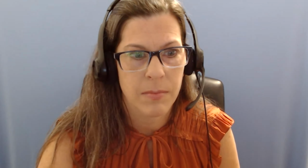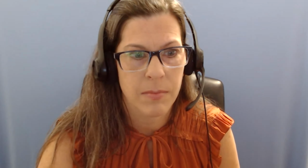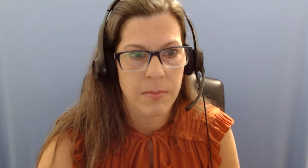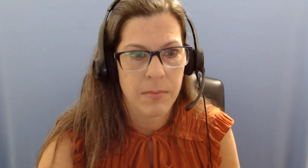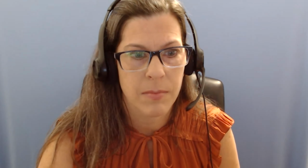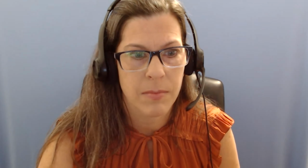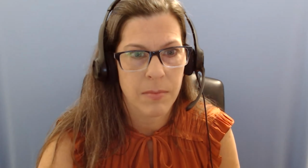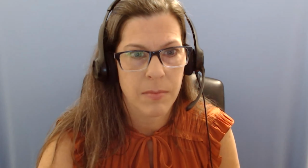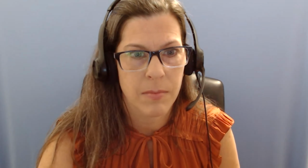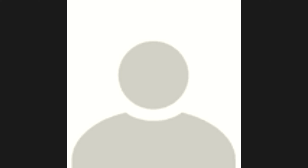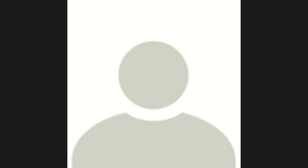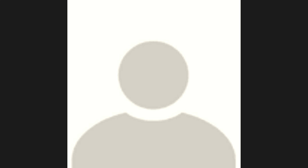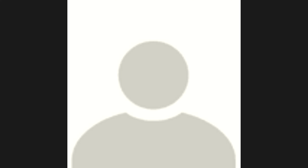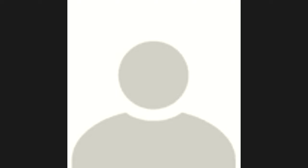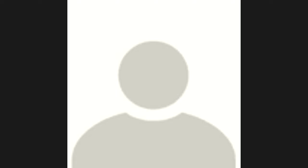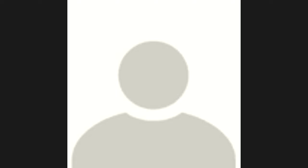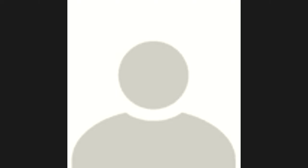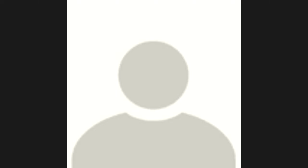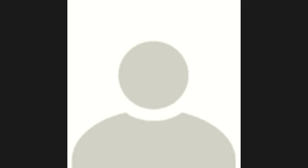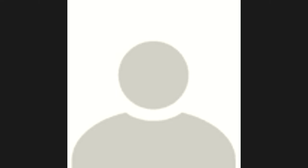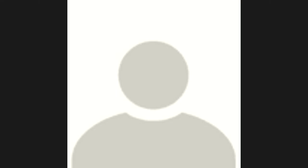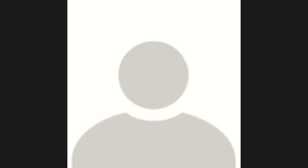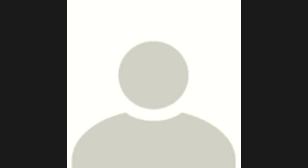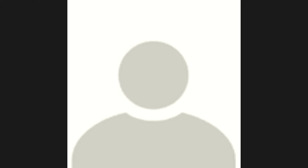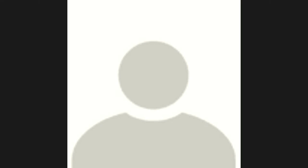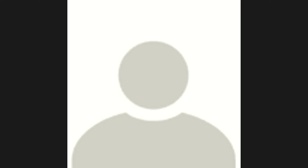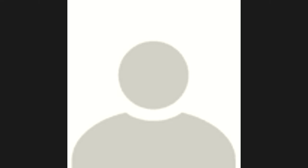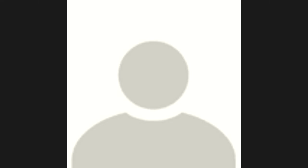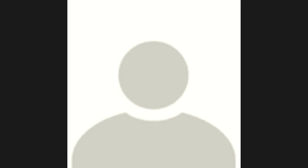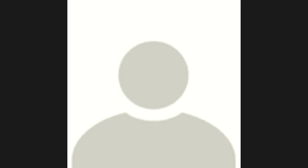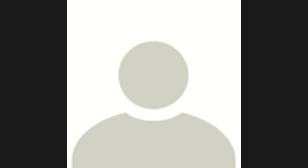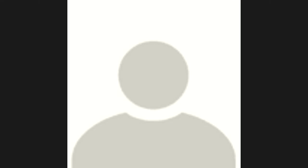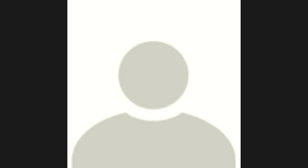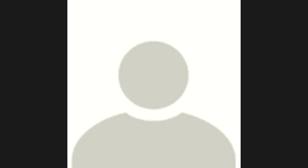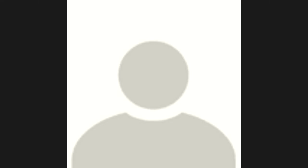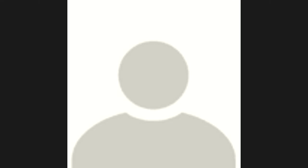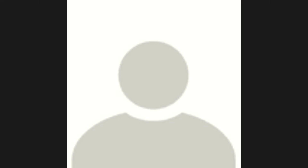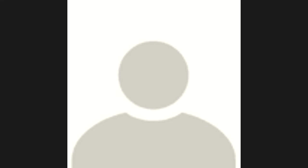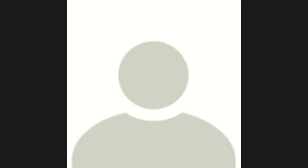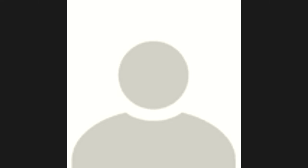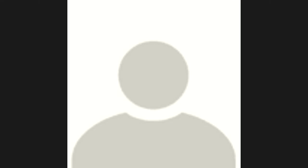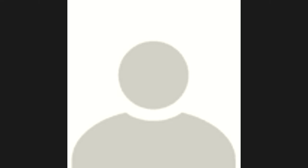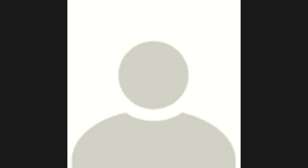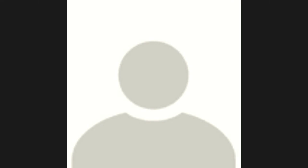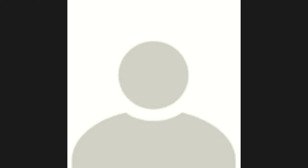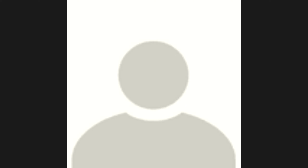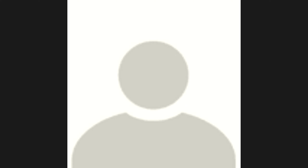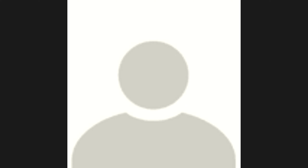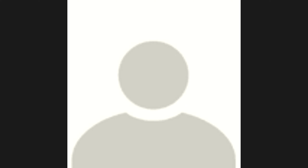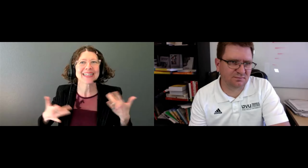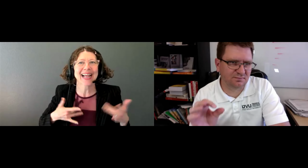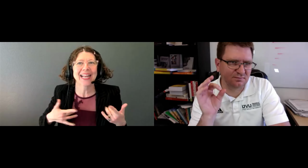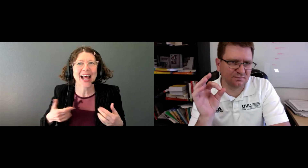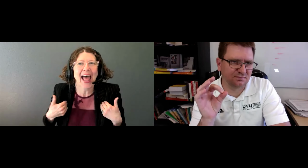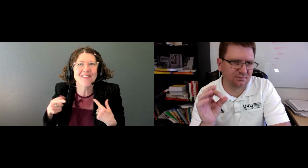Department of Languages and Culture. Thank you for being here, Dr. Ballard. I'm excited to